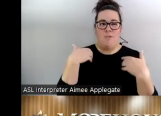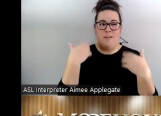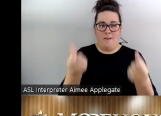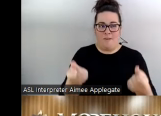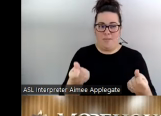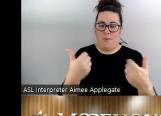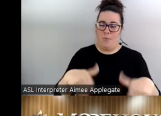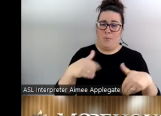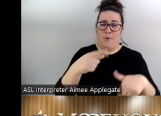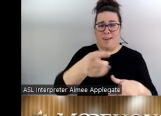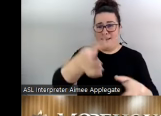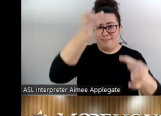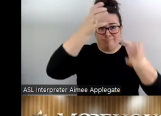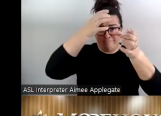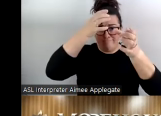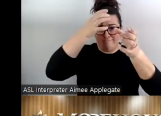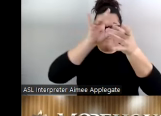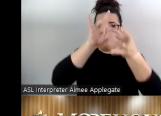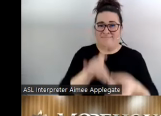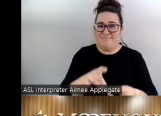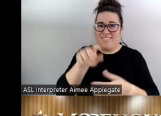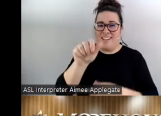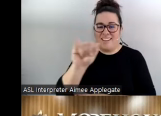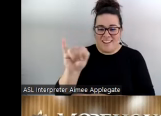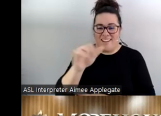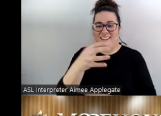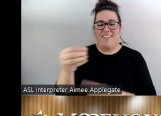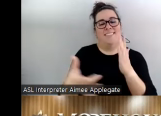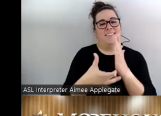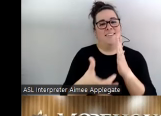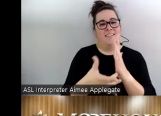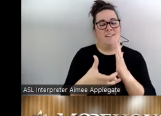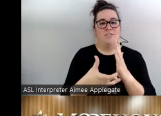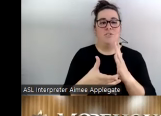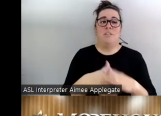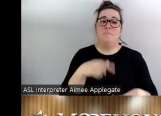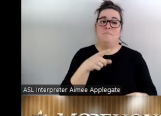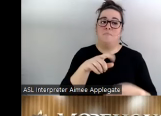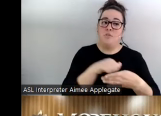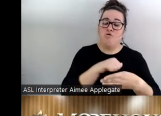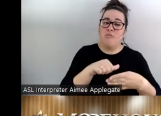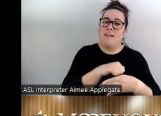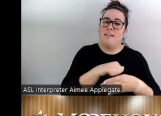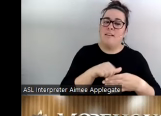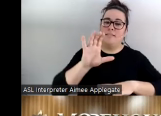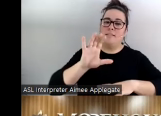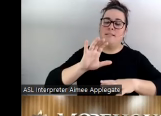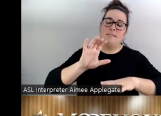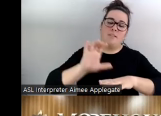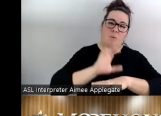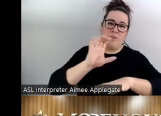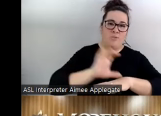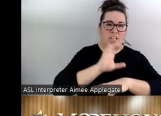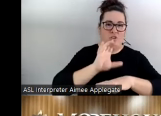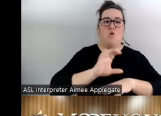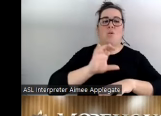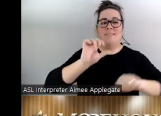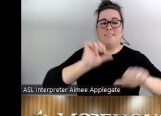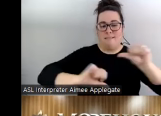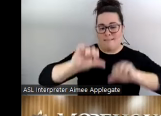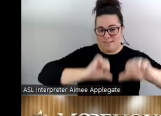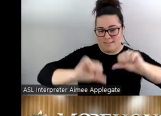really going on when it comes to AI and technology. He's trained as a computational social sciences. His research